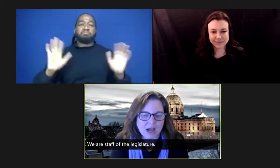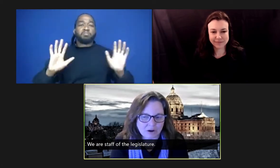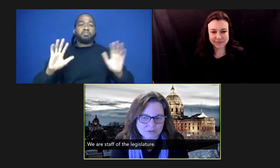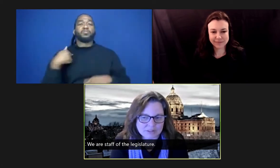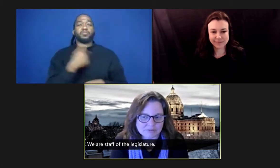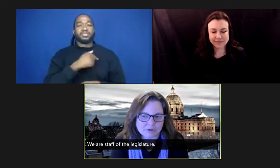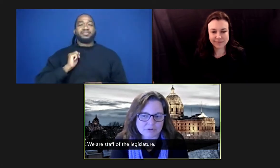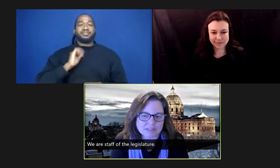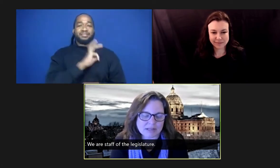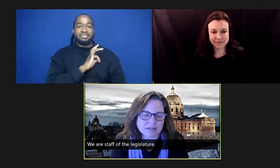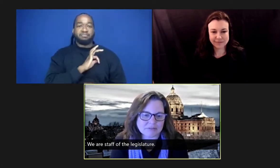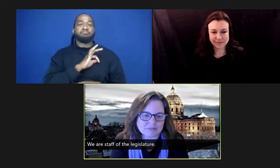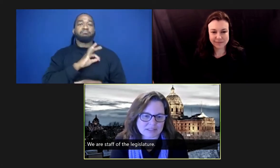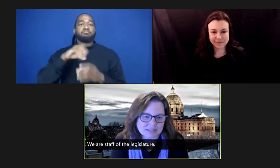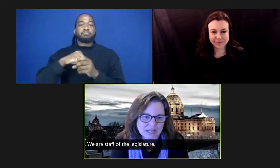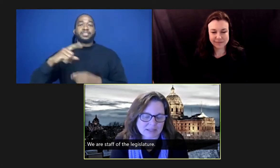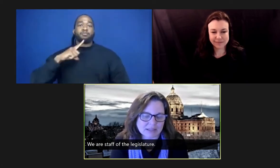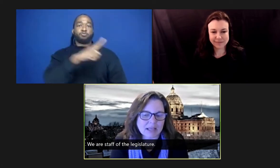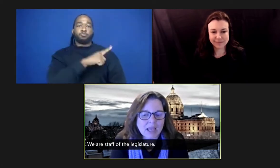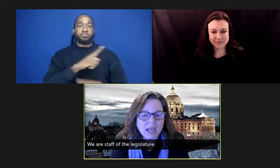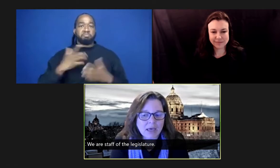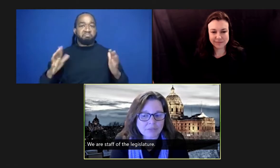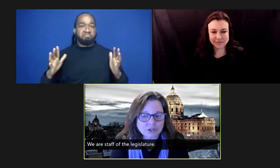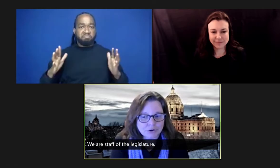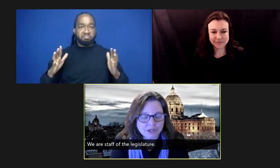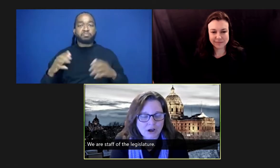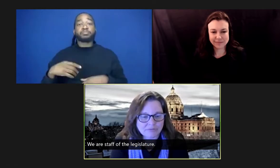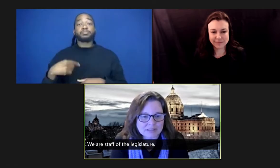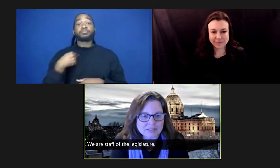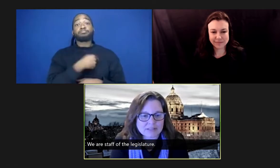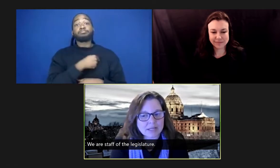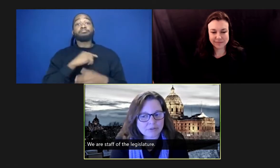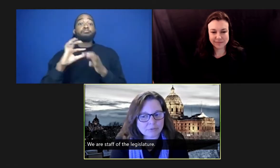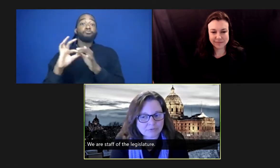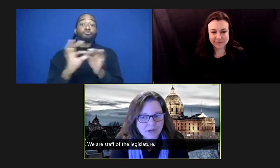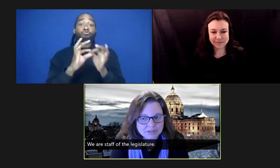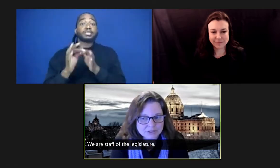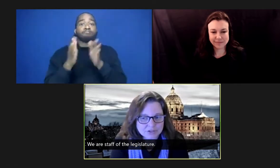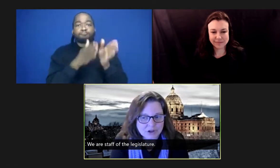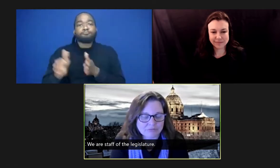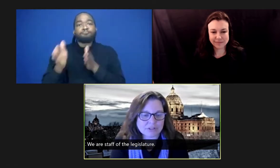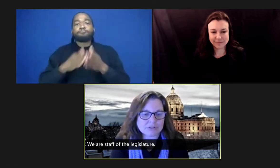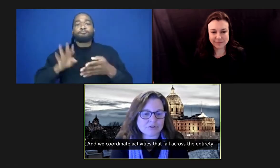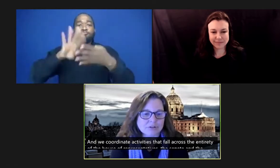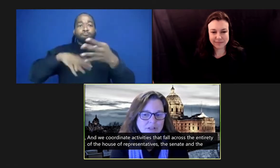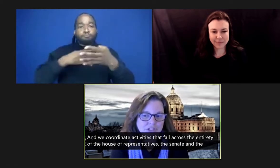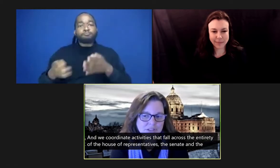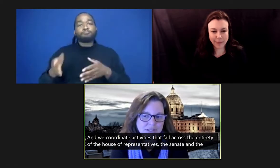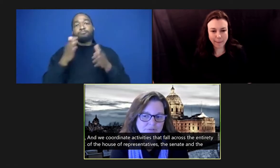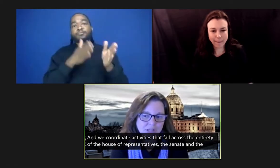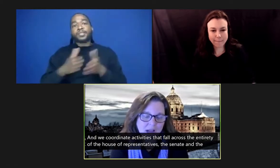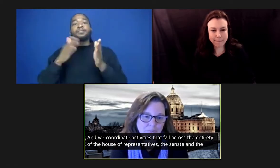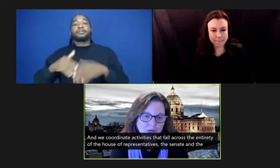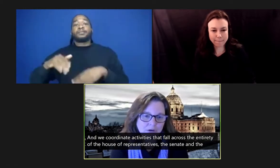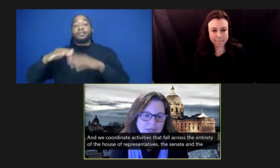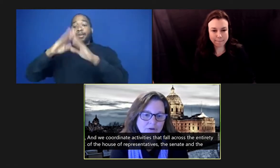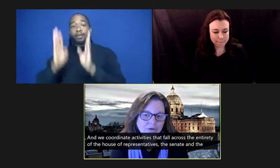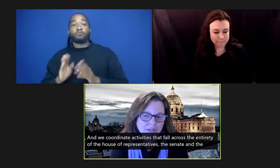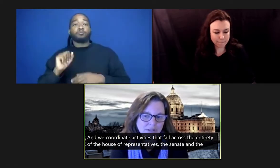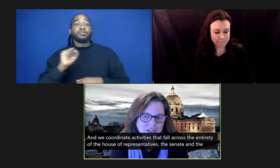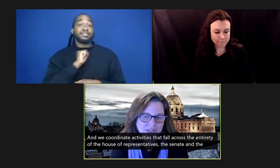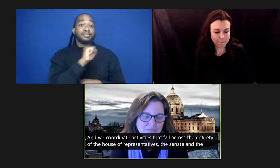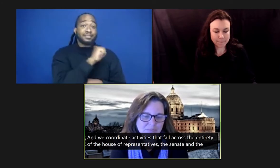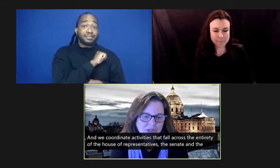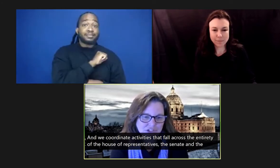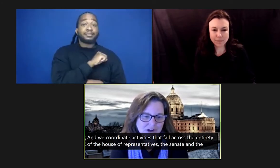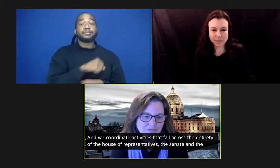of the House of Representatives, the Senate, and the joint offices like the Revisor's Office or the Legislative Library or